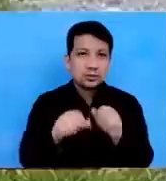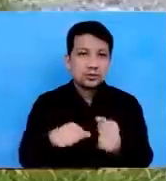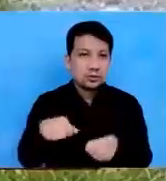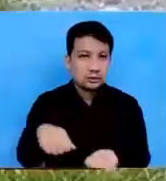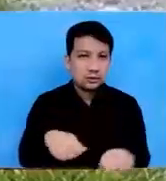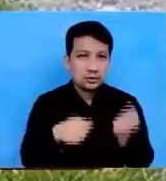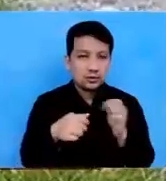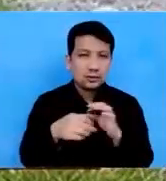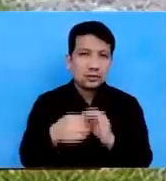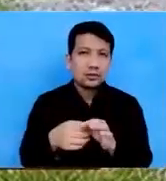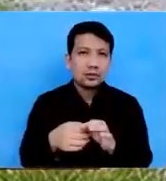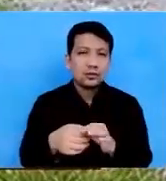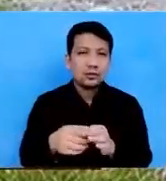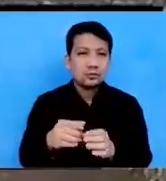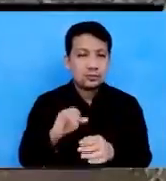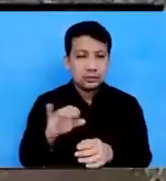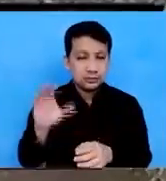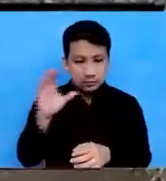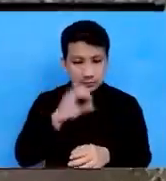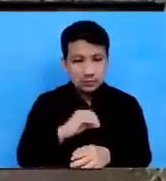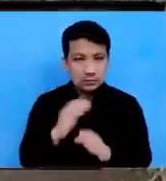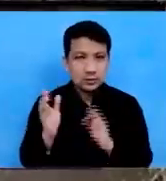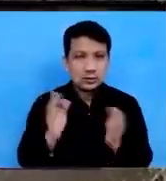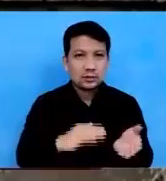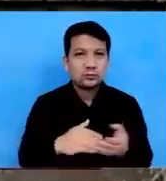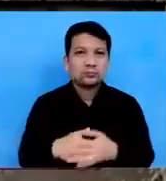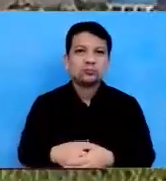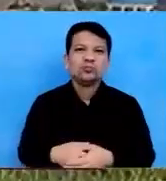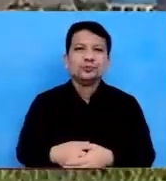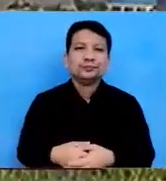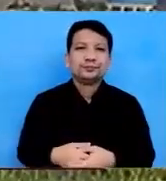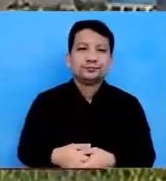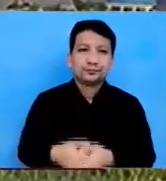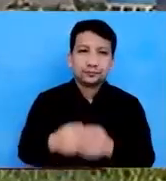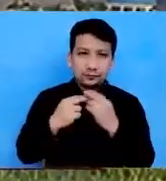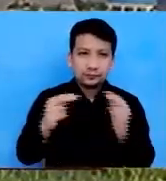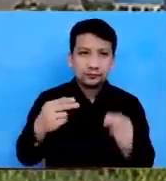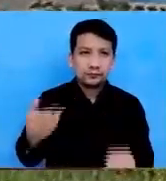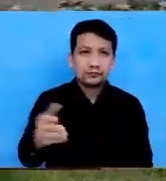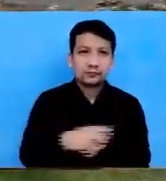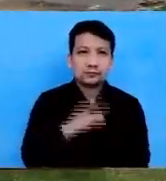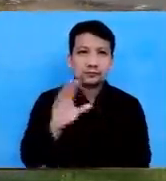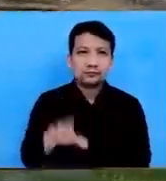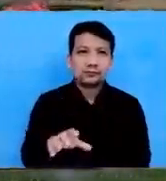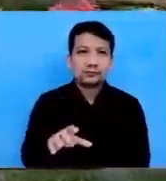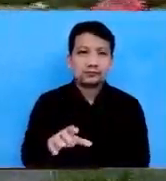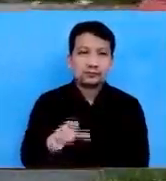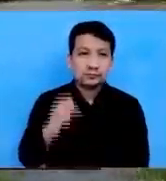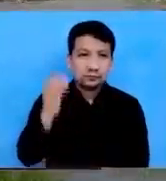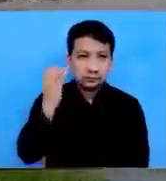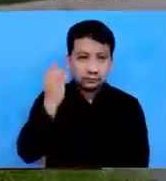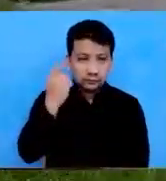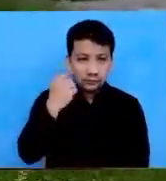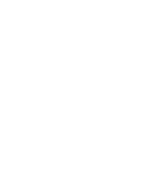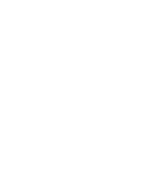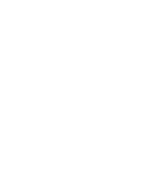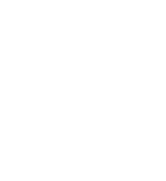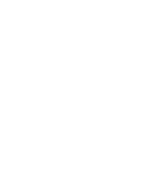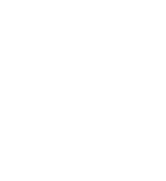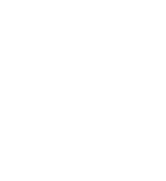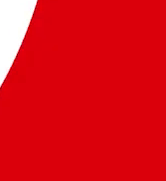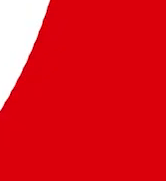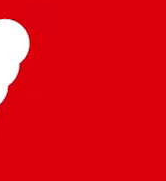labi kung may duda sa kanilang pagkamatay. Nagbabalita mula sa Frontline, Gary De Leon, News 5.